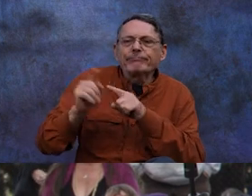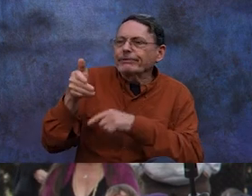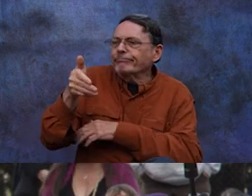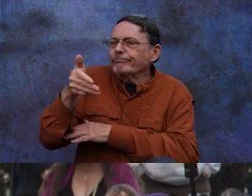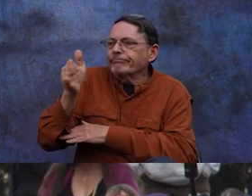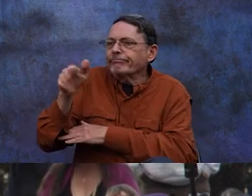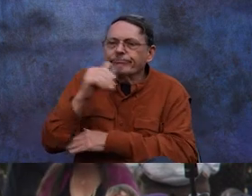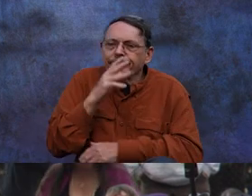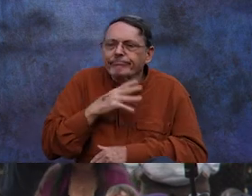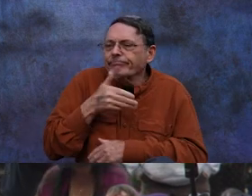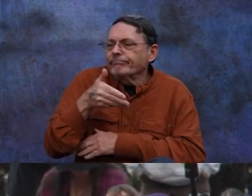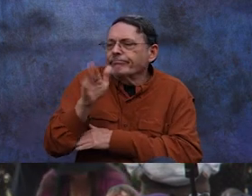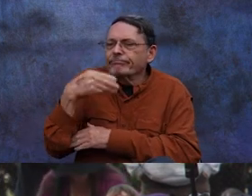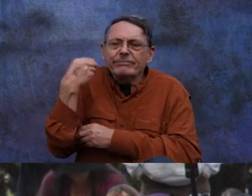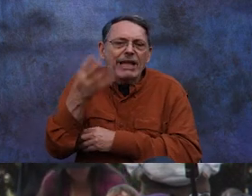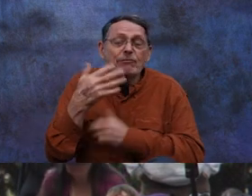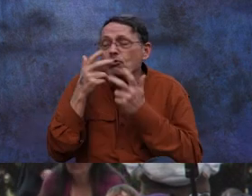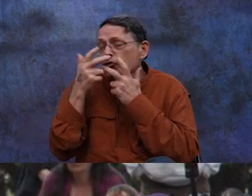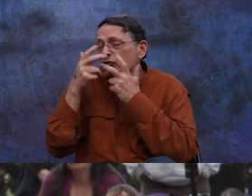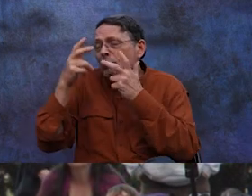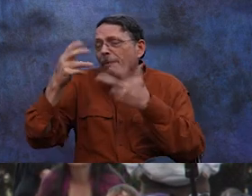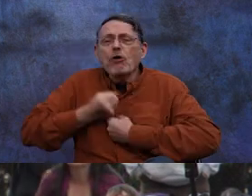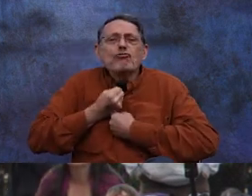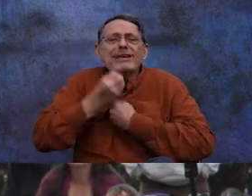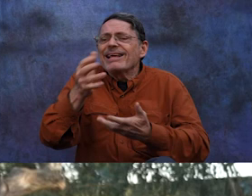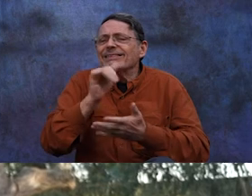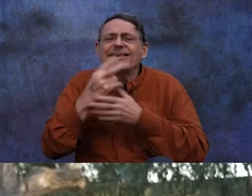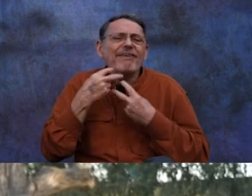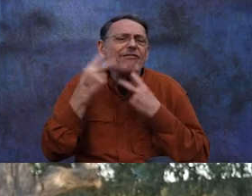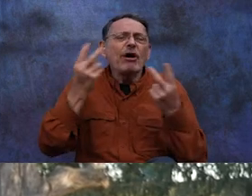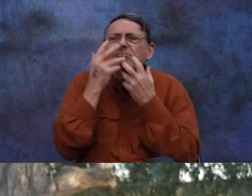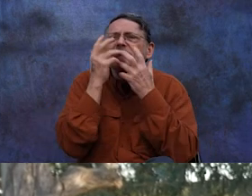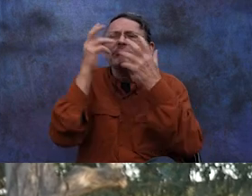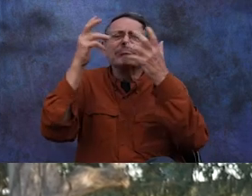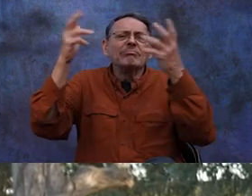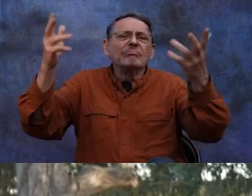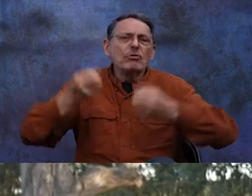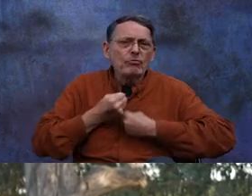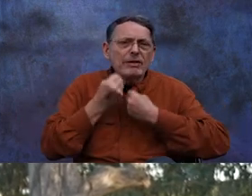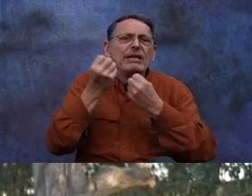to, scream out now, release that voice.